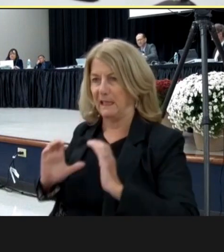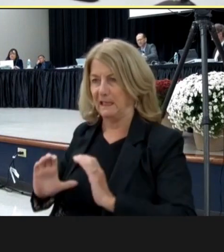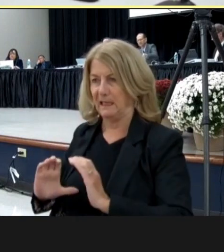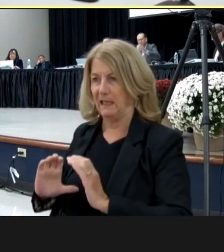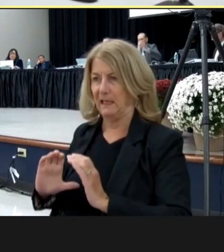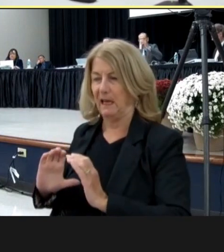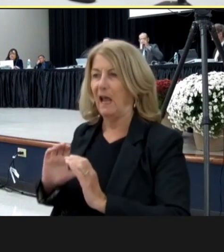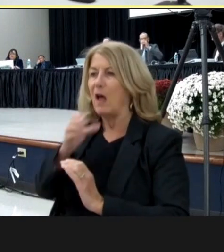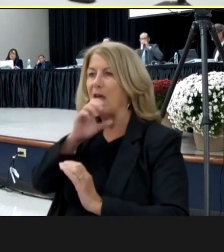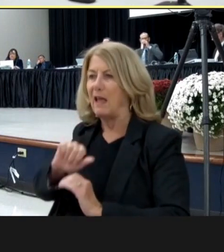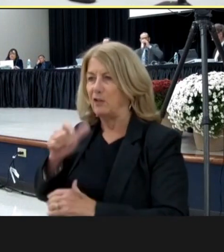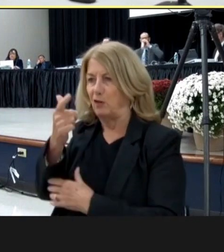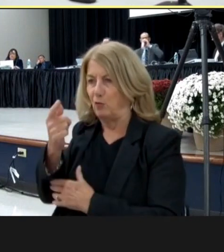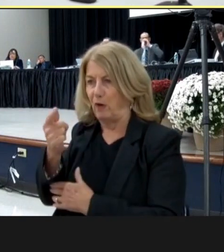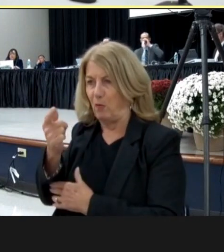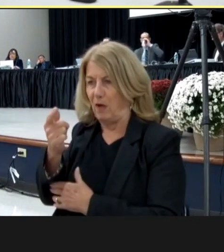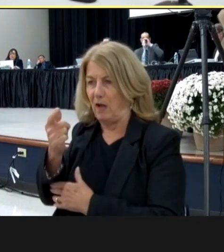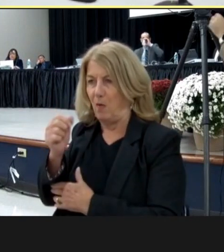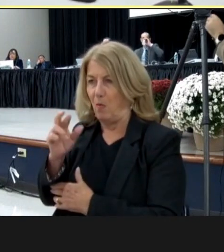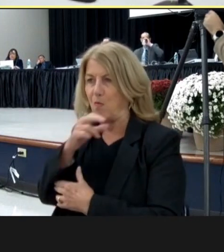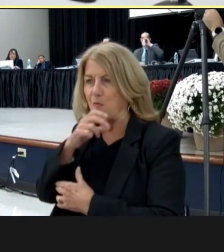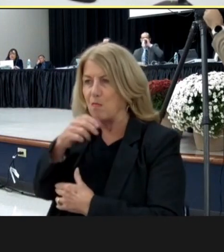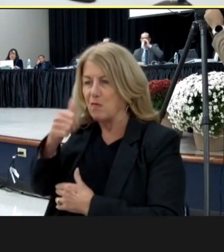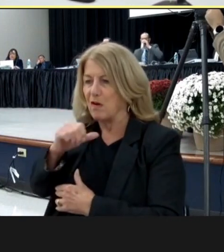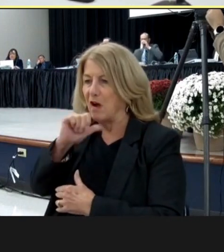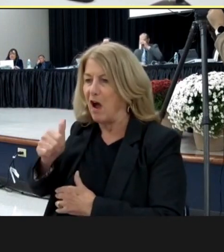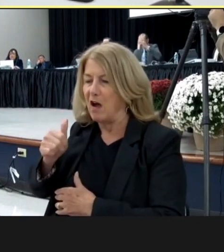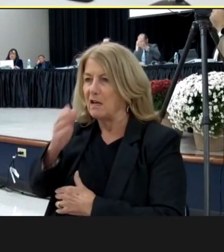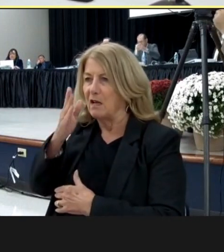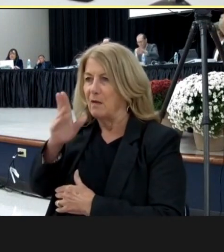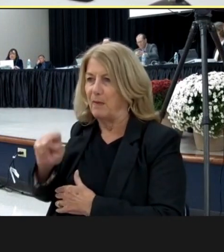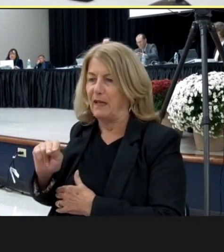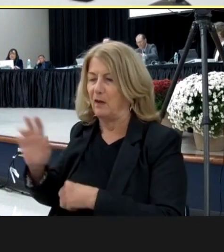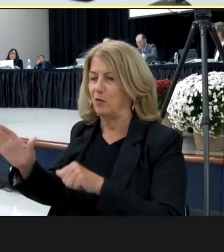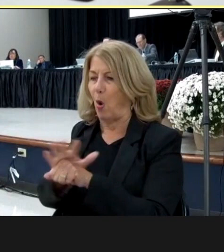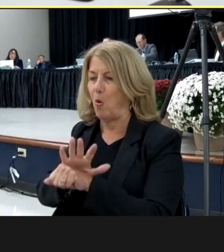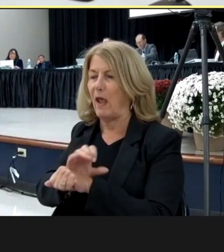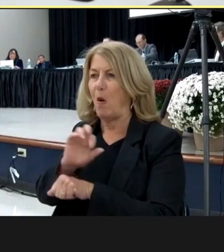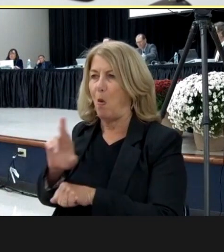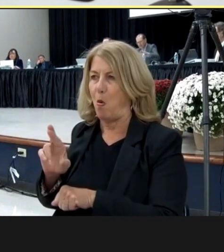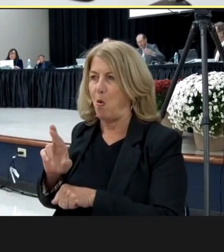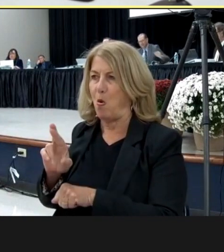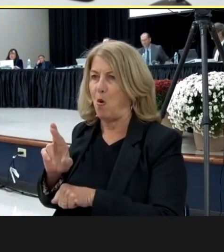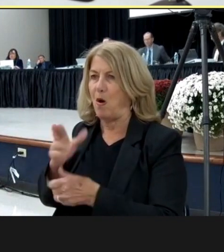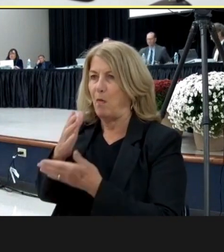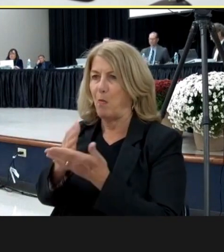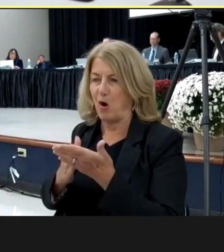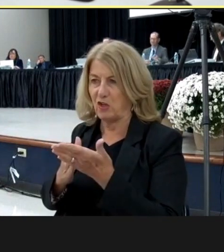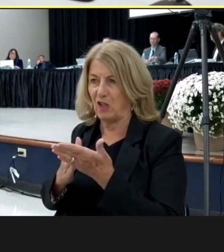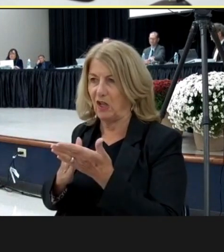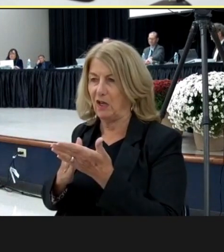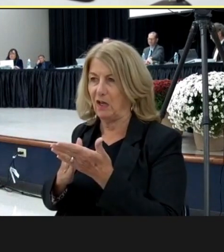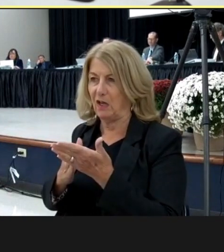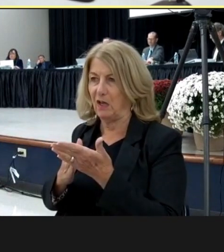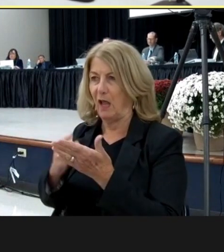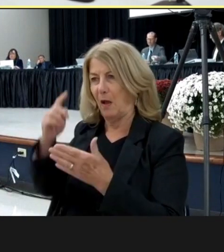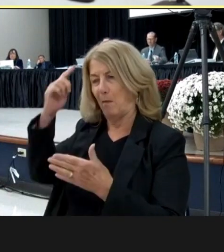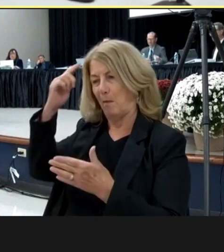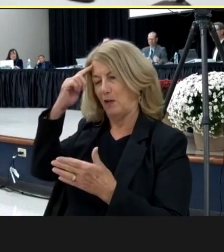age of 21, have not been totally or partially